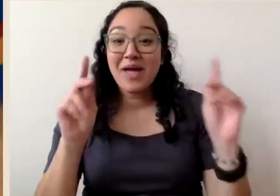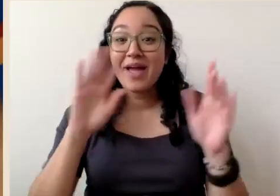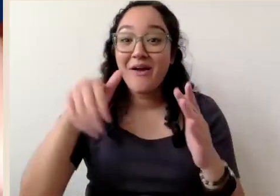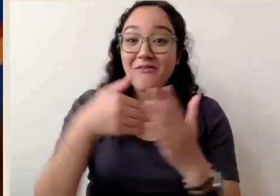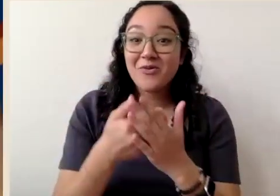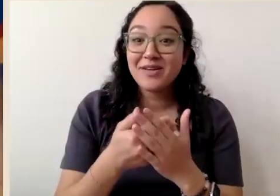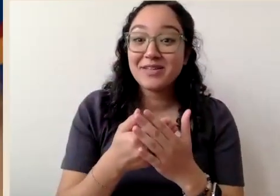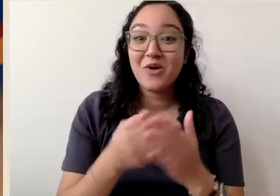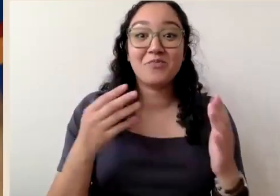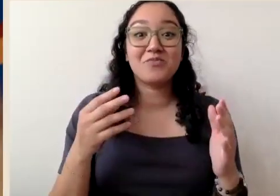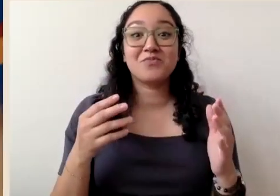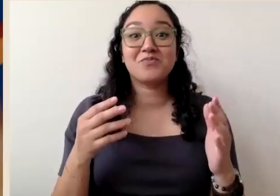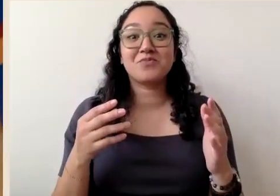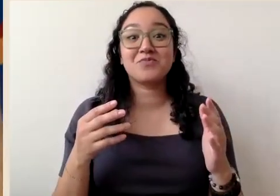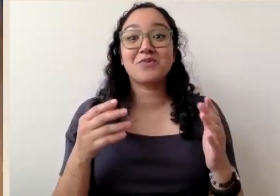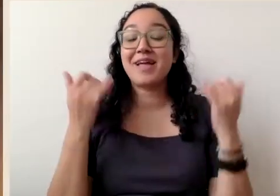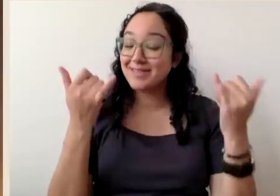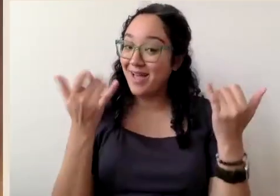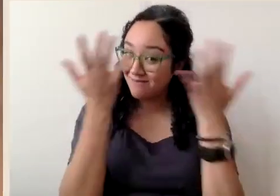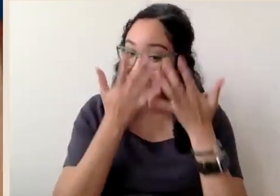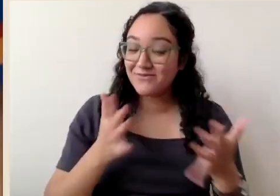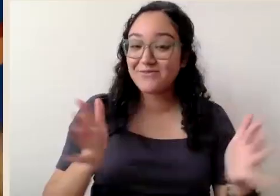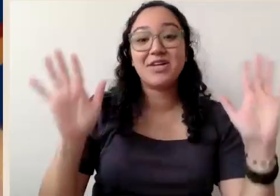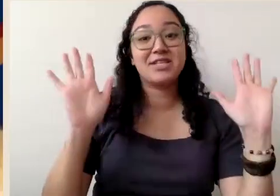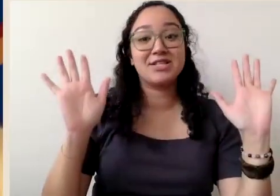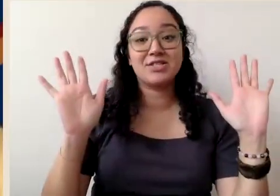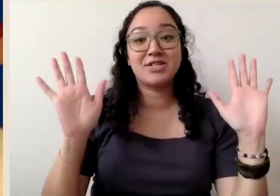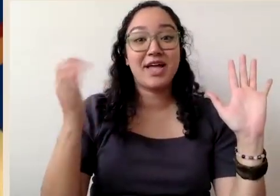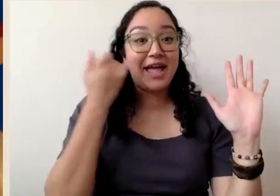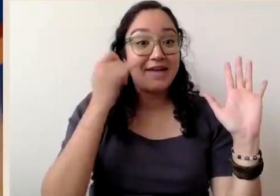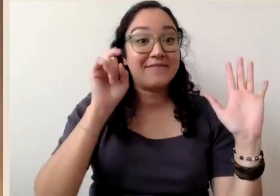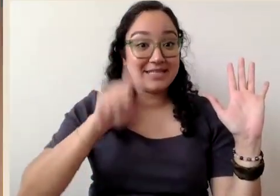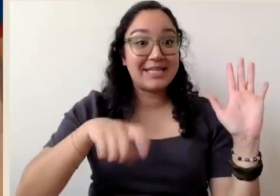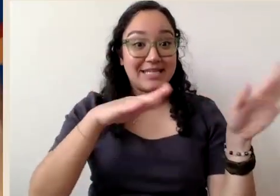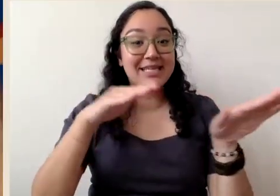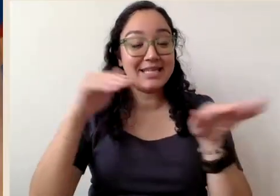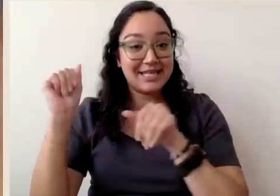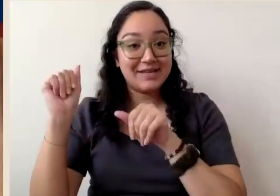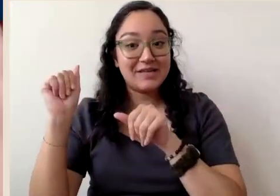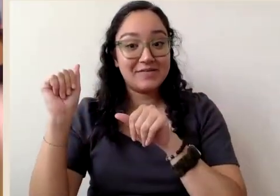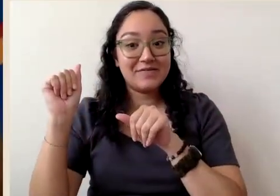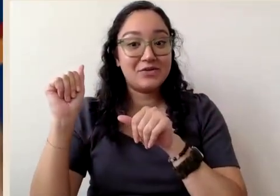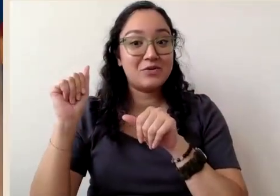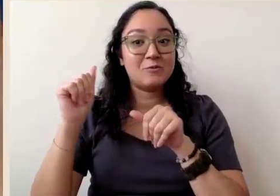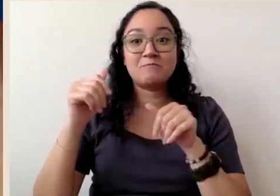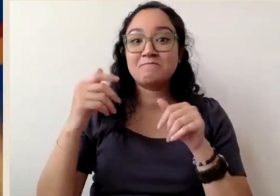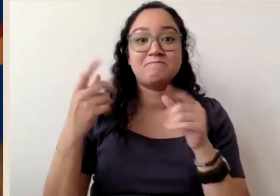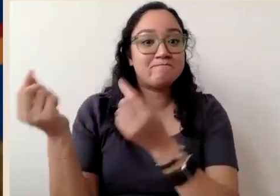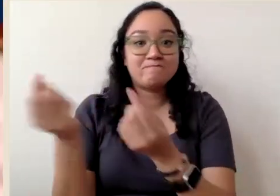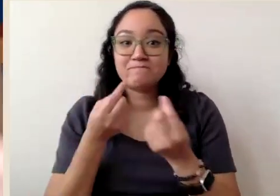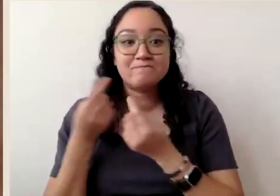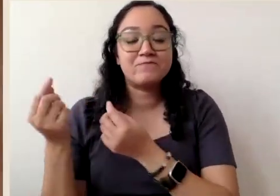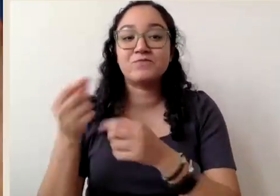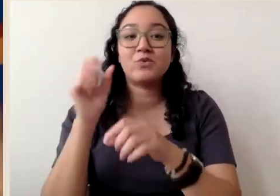um, the webinar is formally over. So if you need to go and tend to the rest of your day,